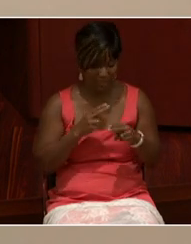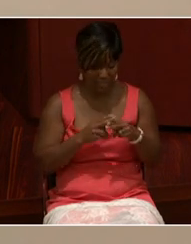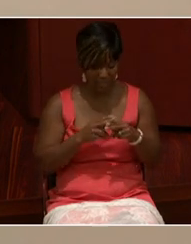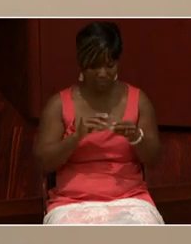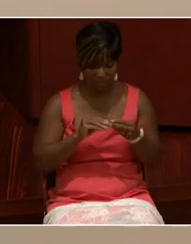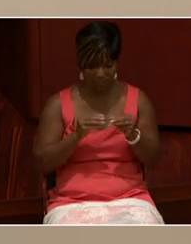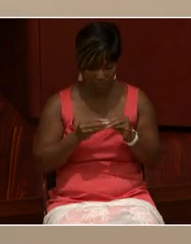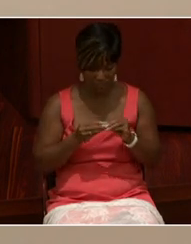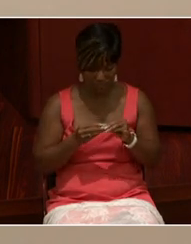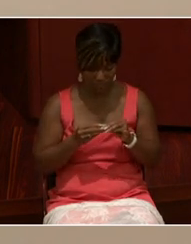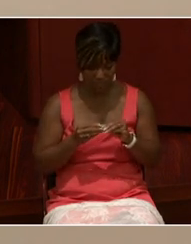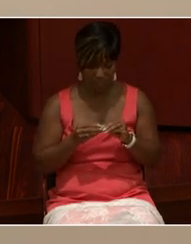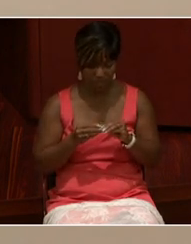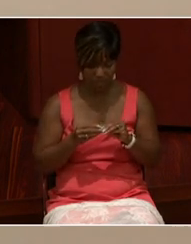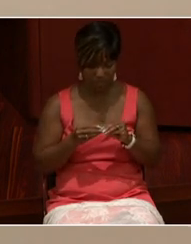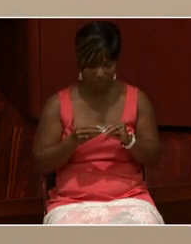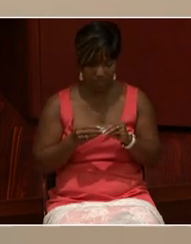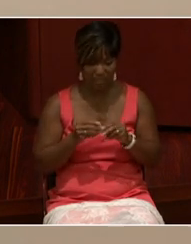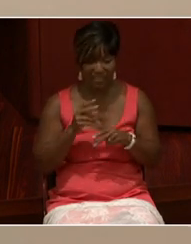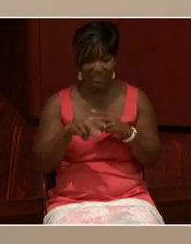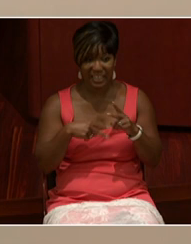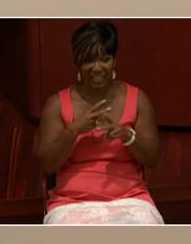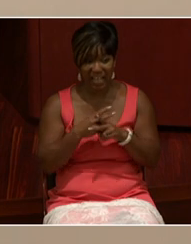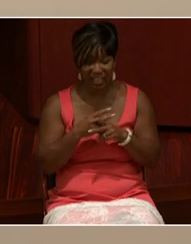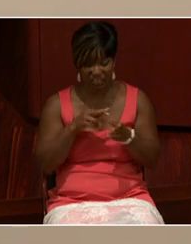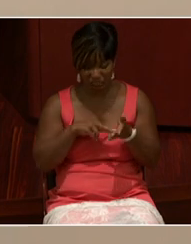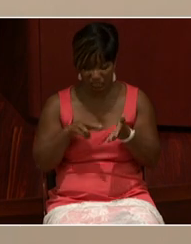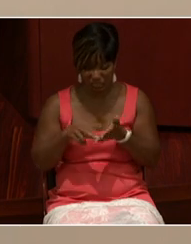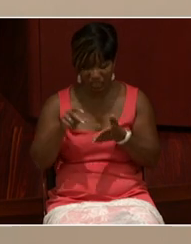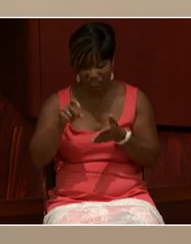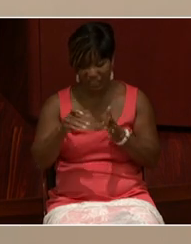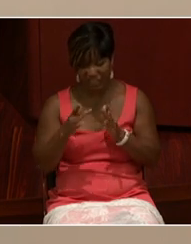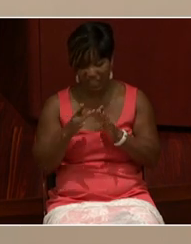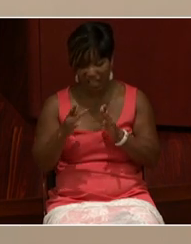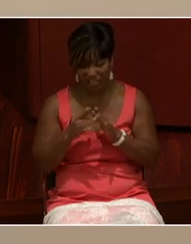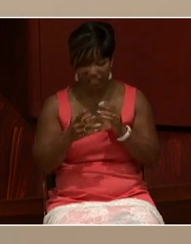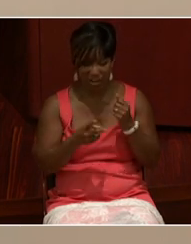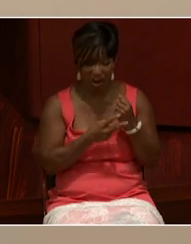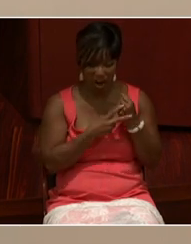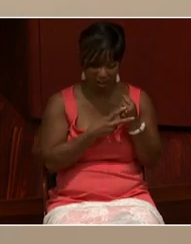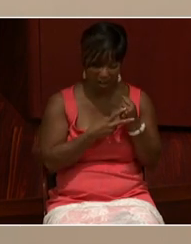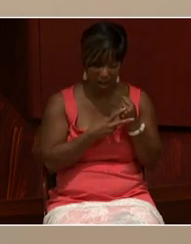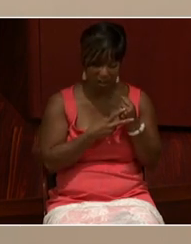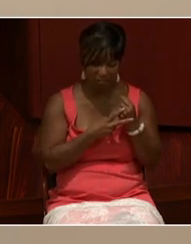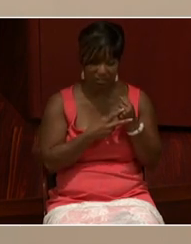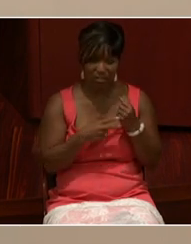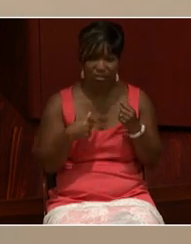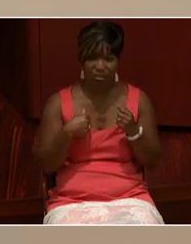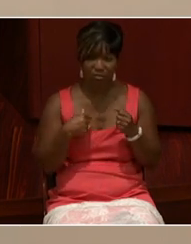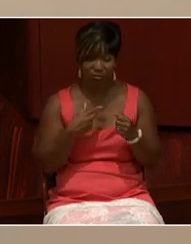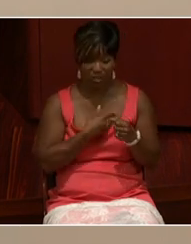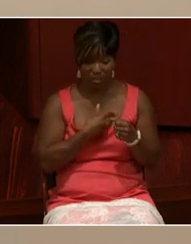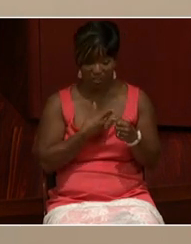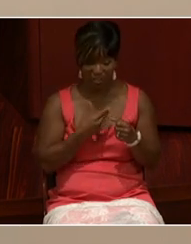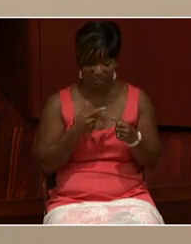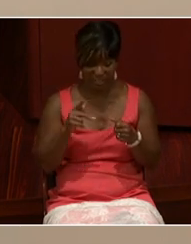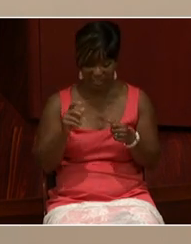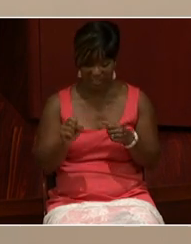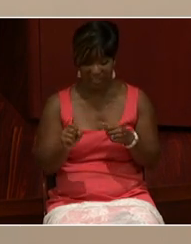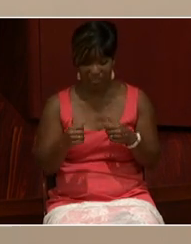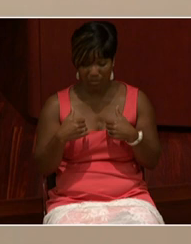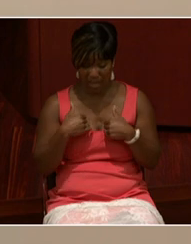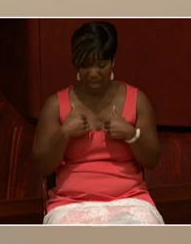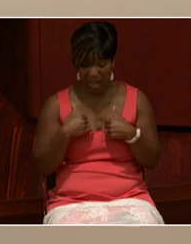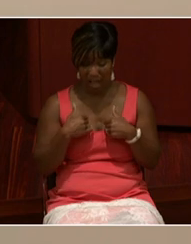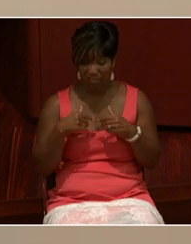you. That type of research, you probably need to contact the archives. And for us here at Kansas City, we have a